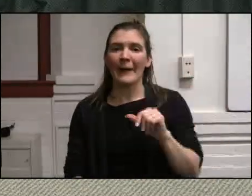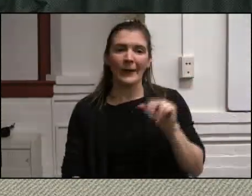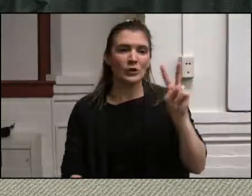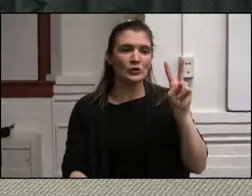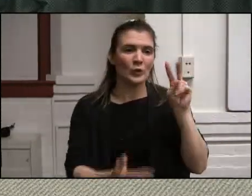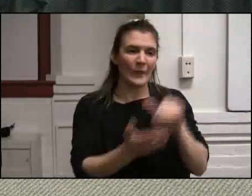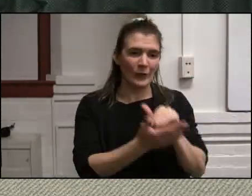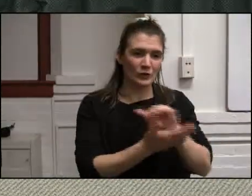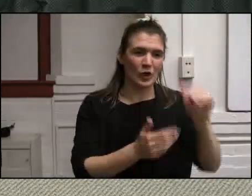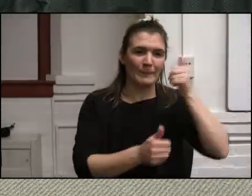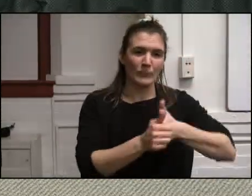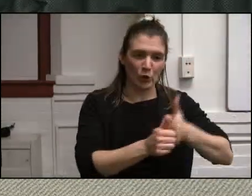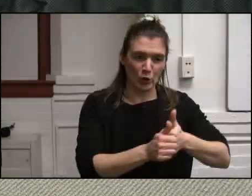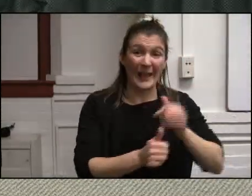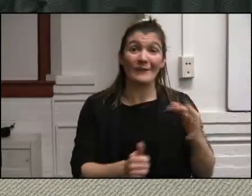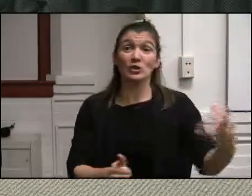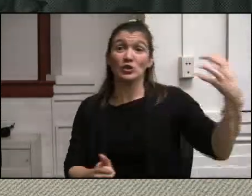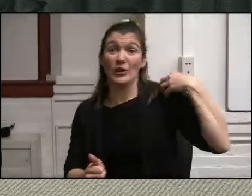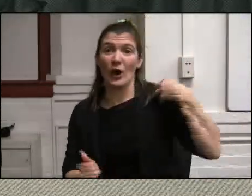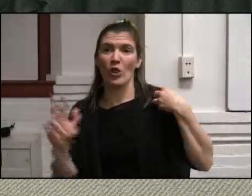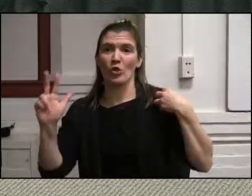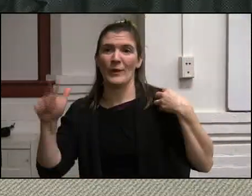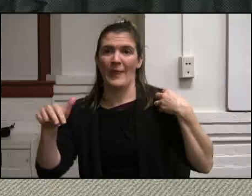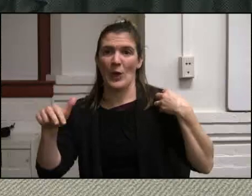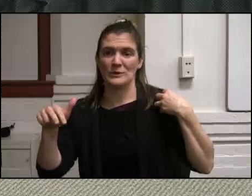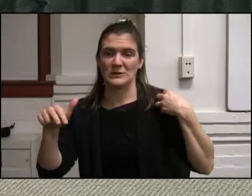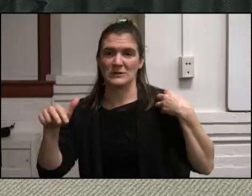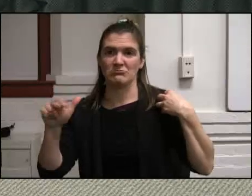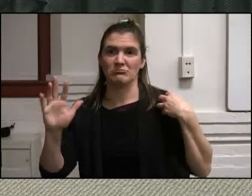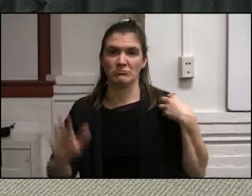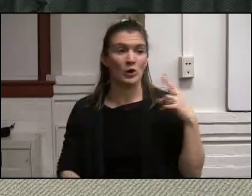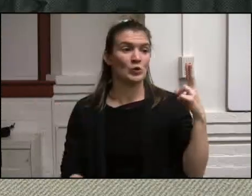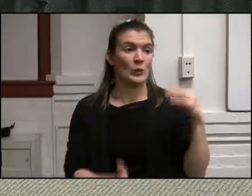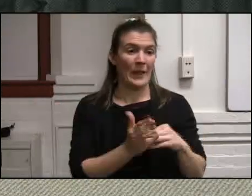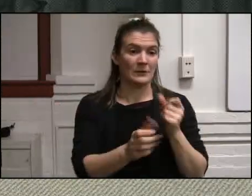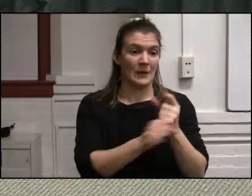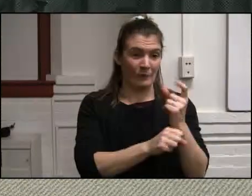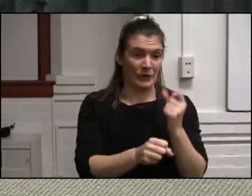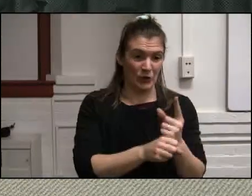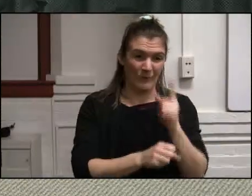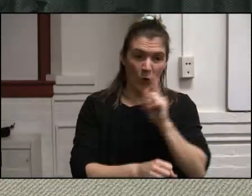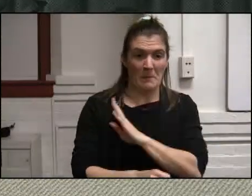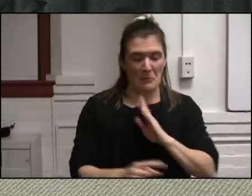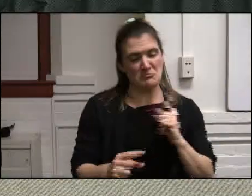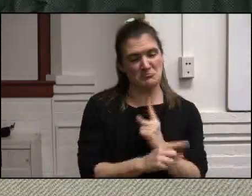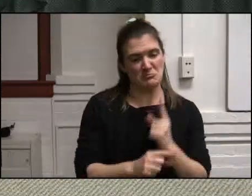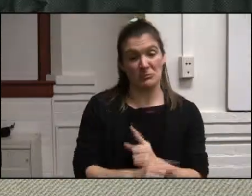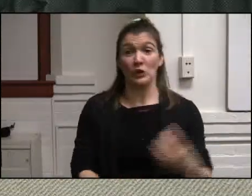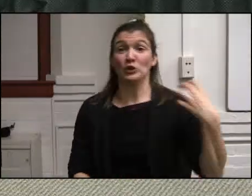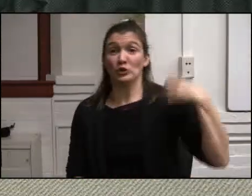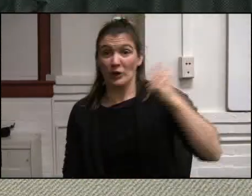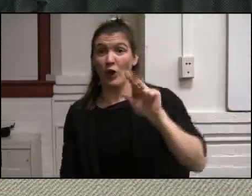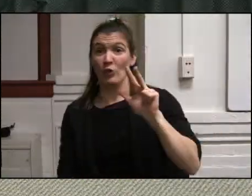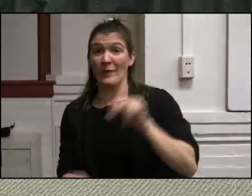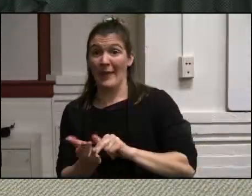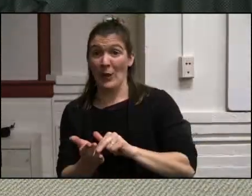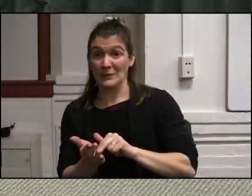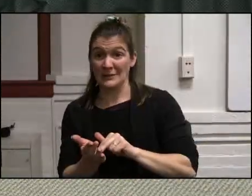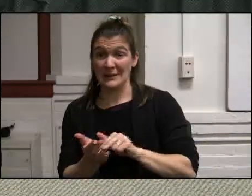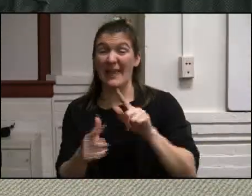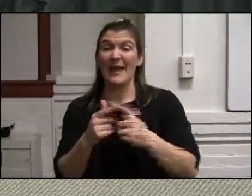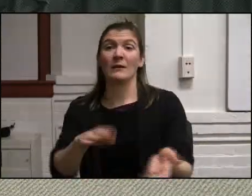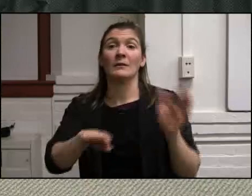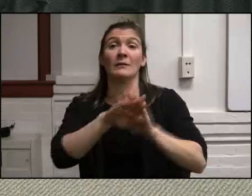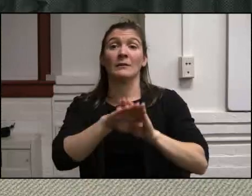2 and 3, so it was each member getting Yeah. 2,000 per year and the chair getting 3, and then in 2012 it was raised